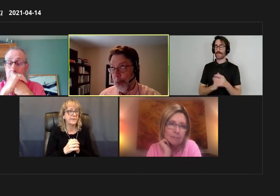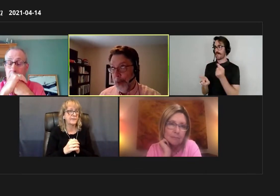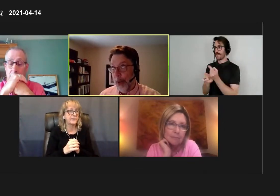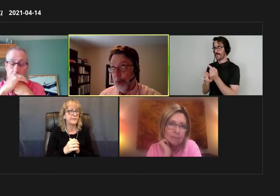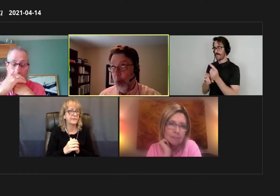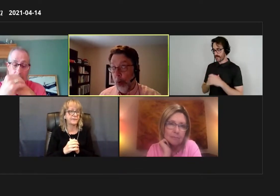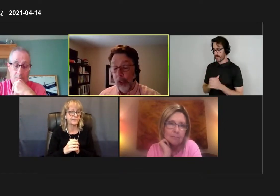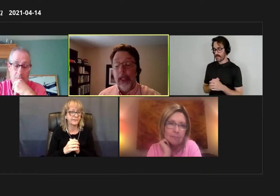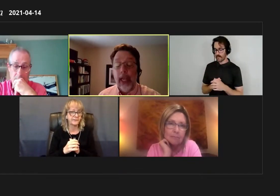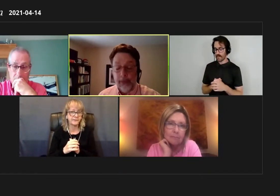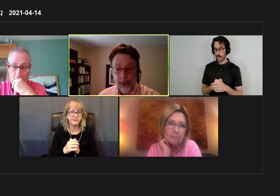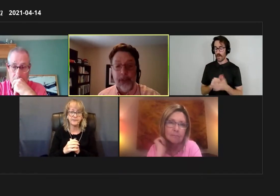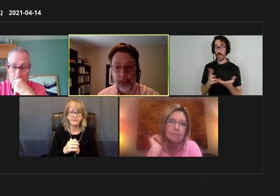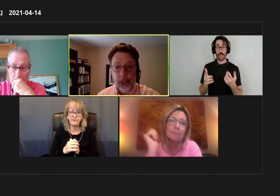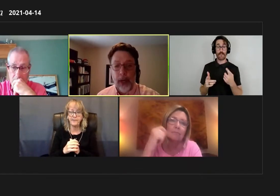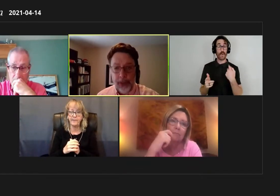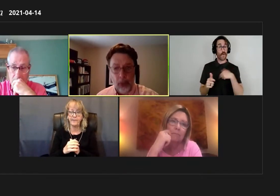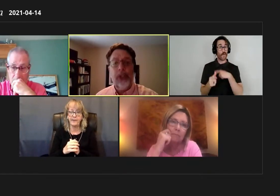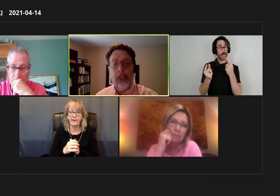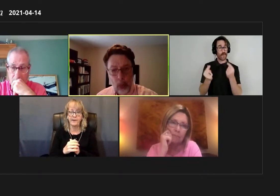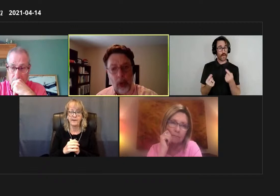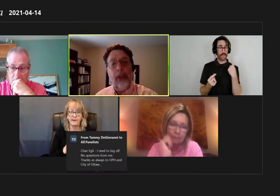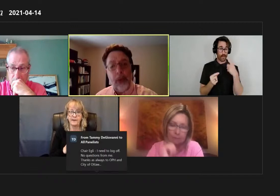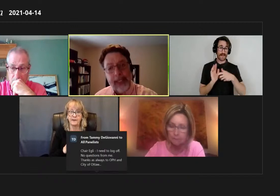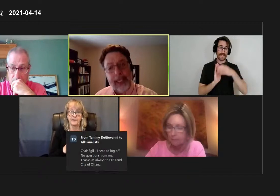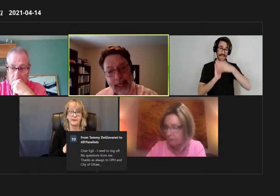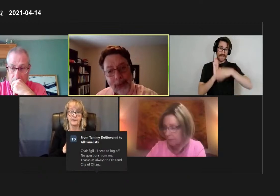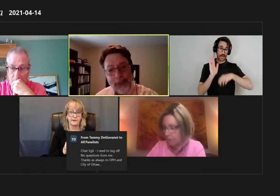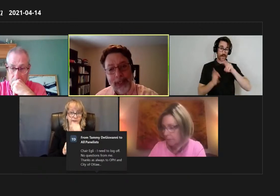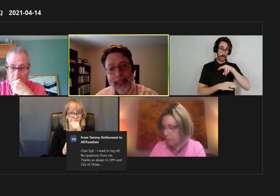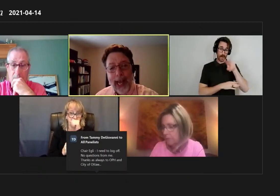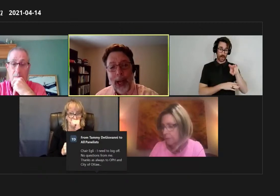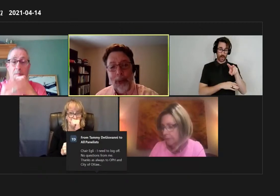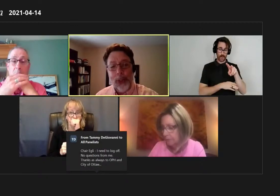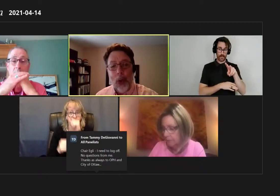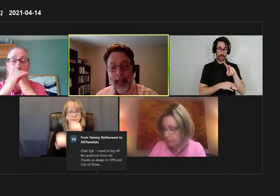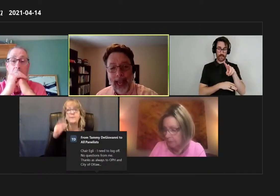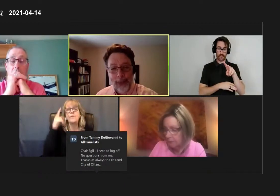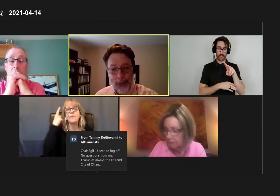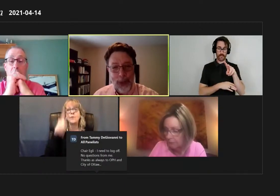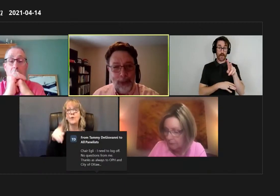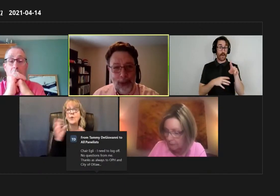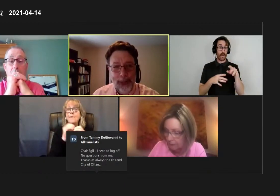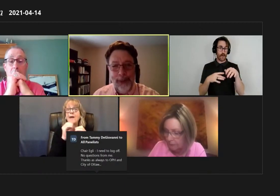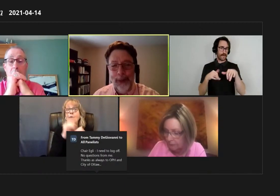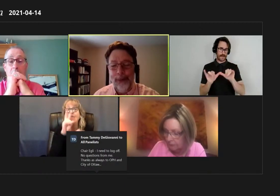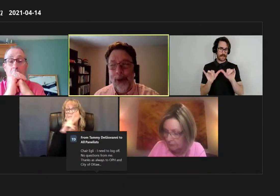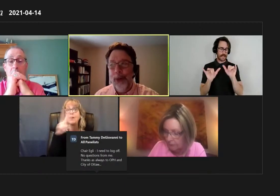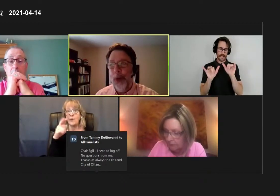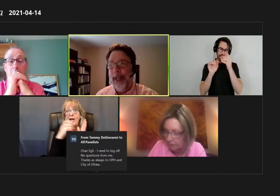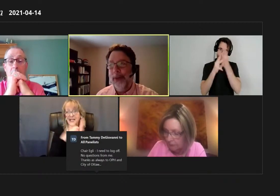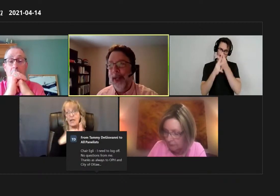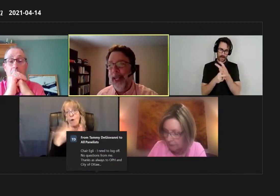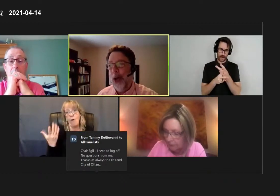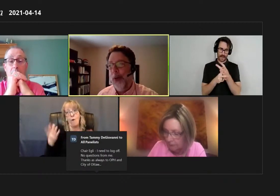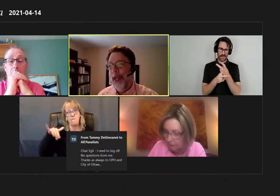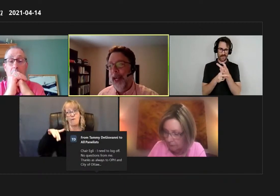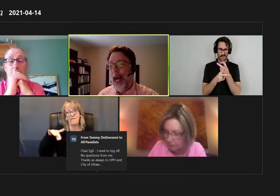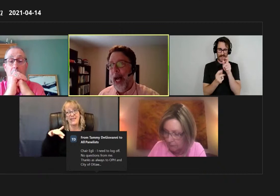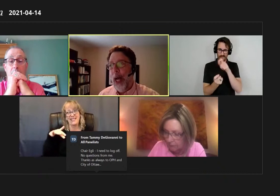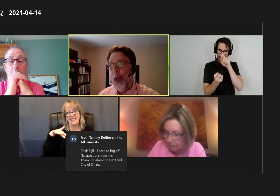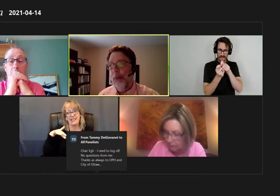so in terms of what we're looking at for the Section 22, we're still working through the details, which is why I haven't sort of put it in front of you right now.